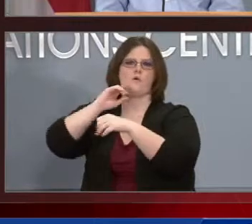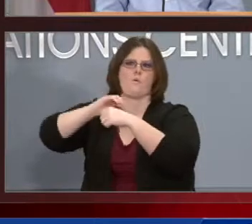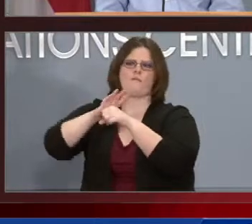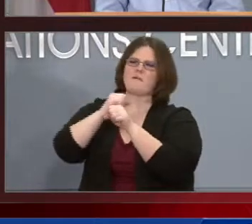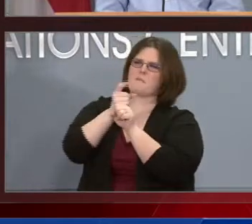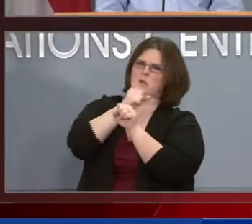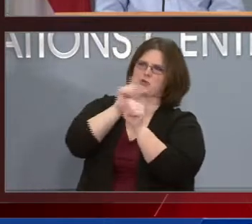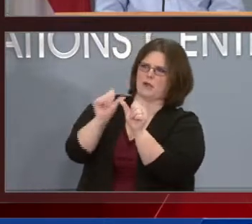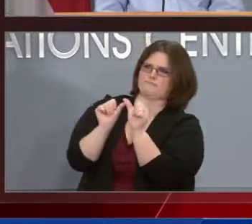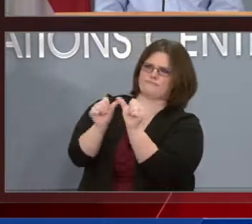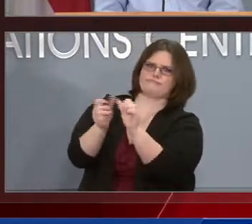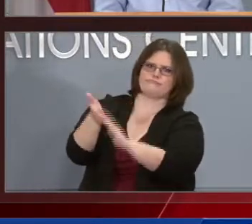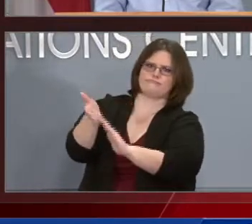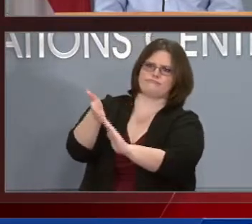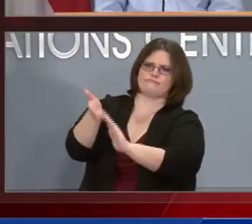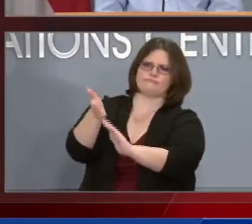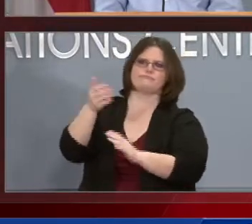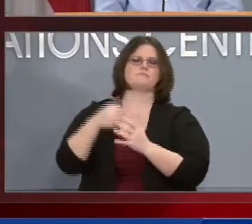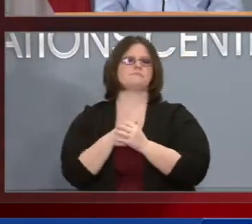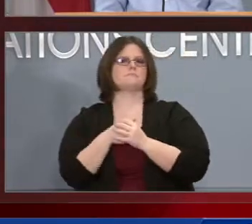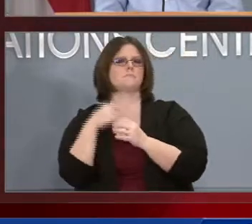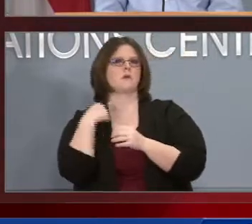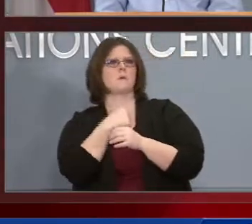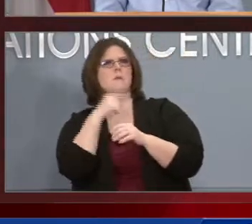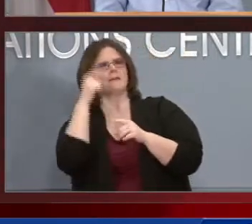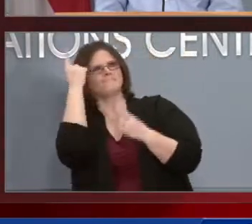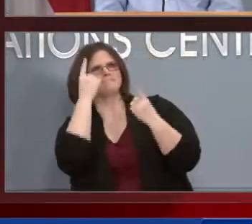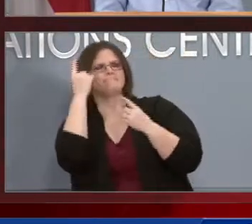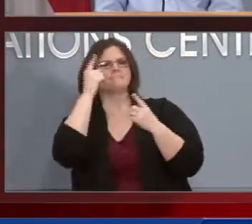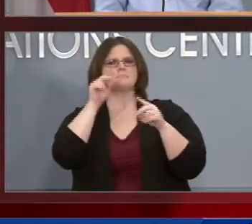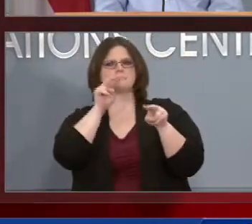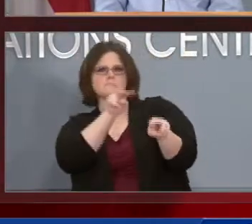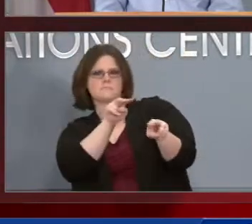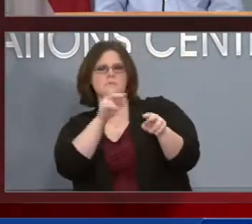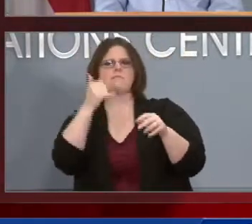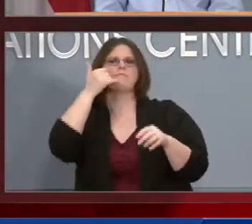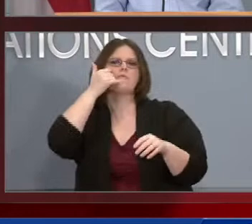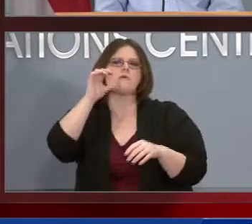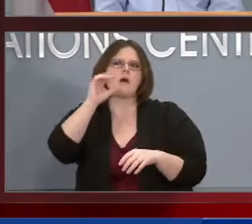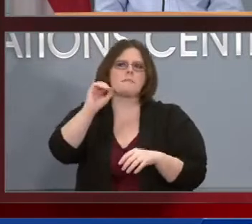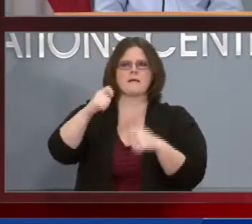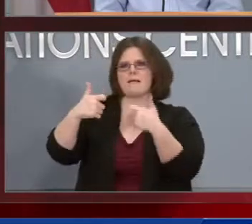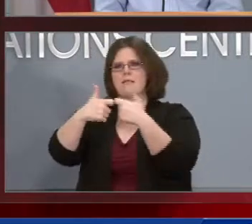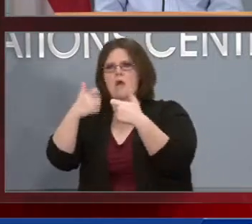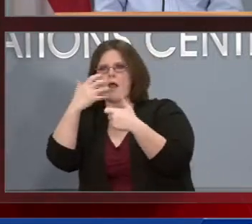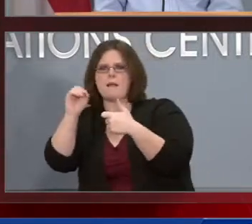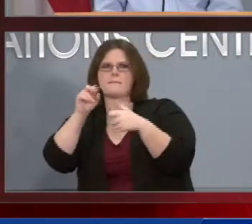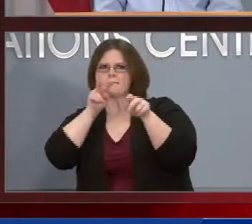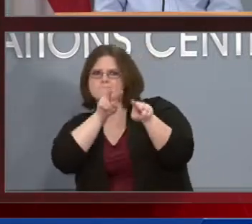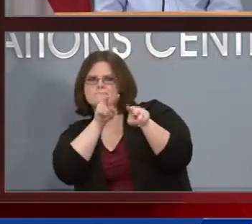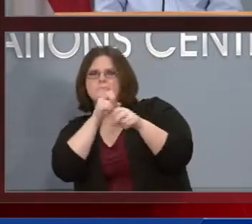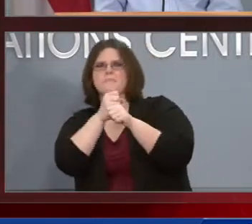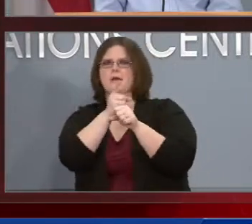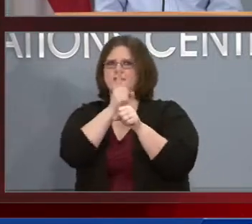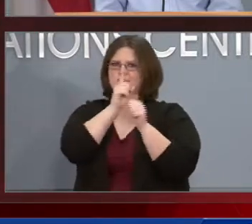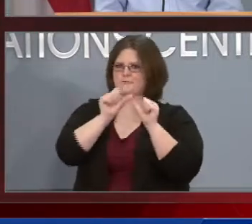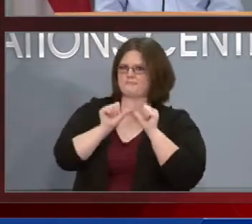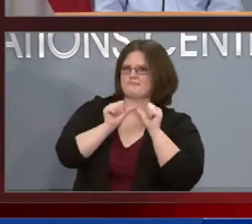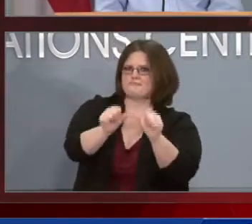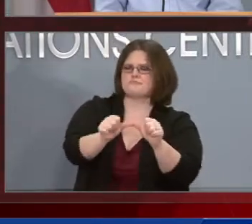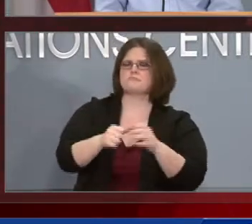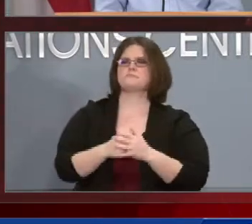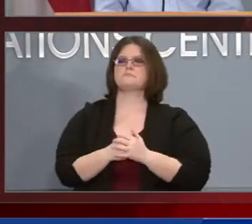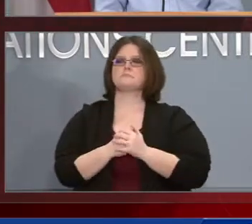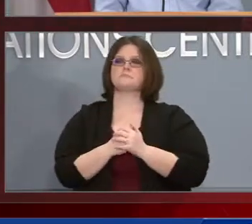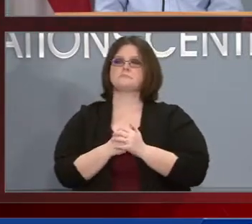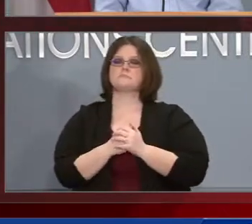who are responsible for critical infrastructure like telecommunications companies and our electric utilities. To ensure our first responders